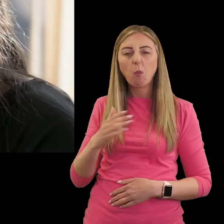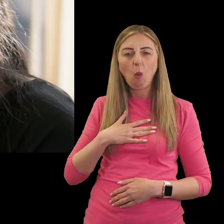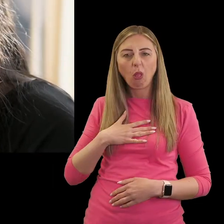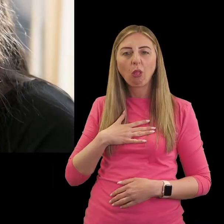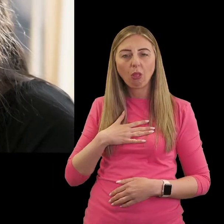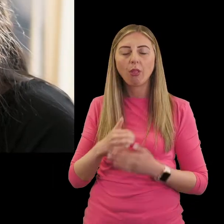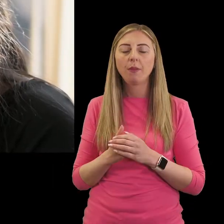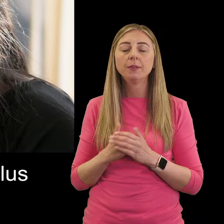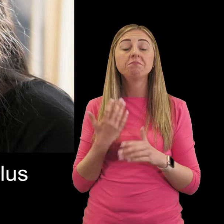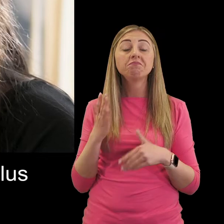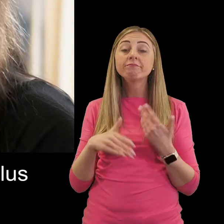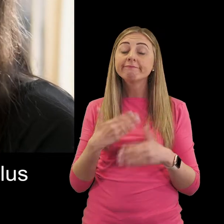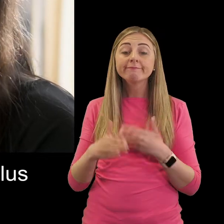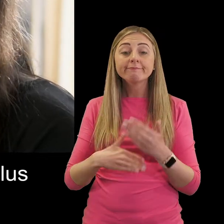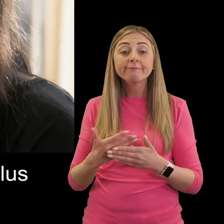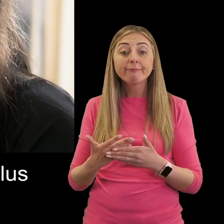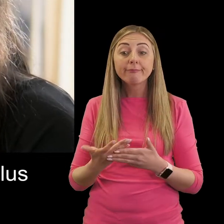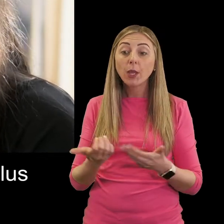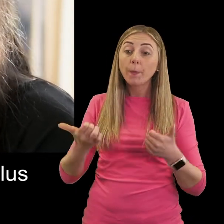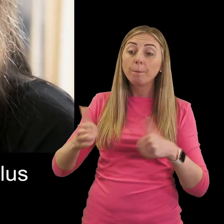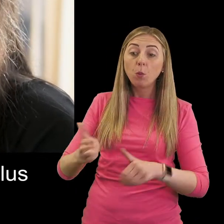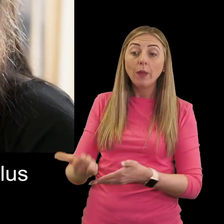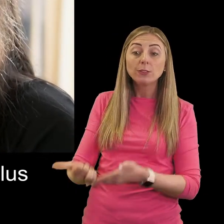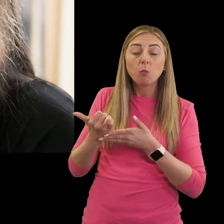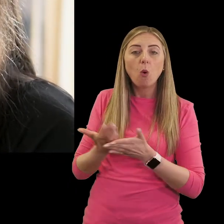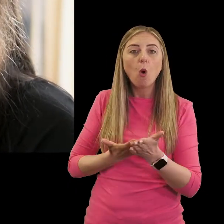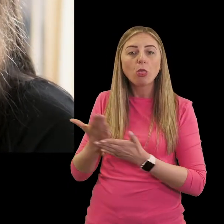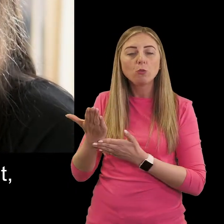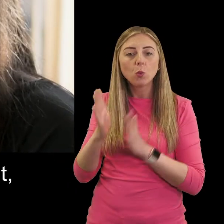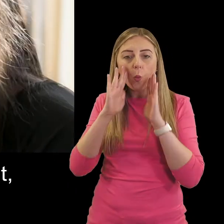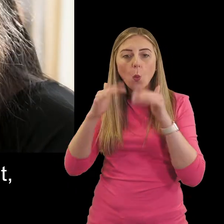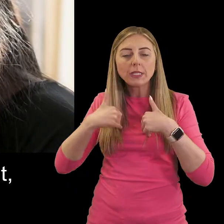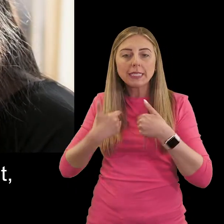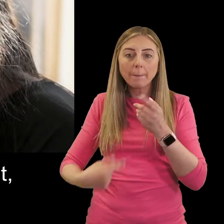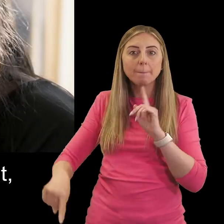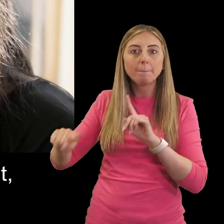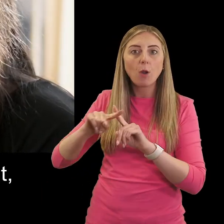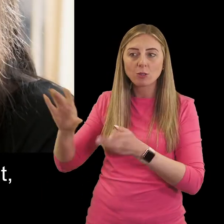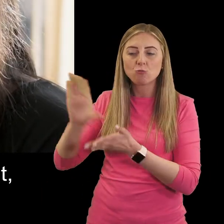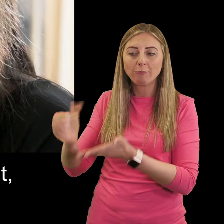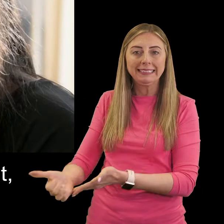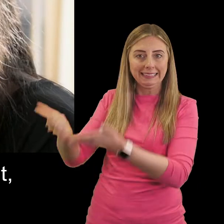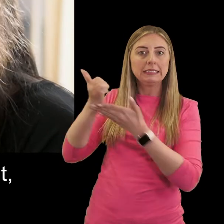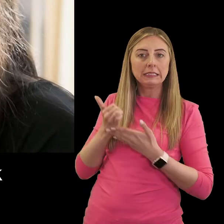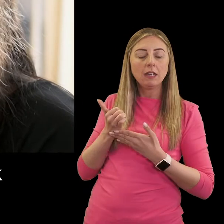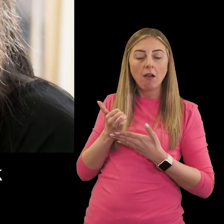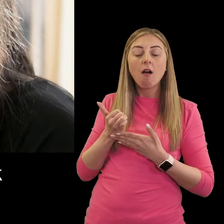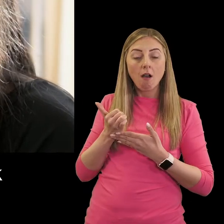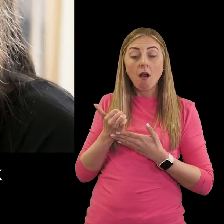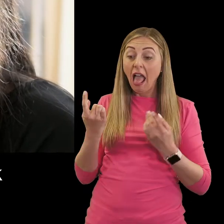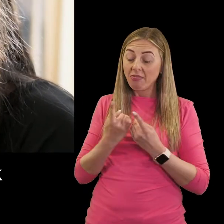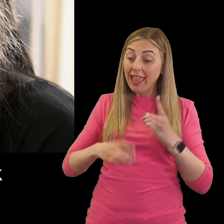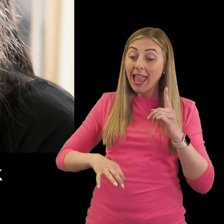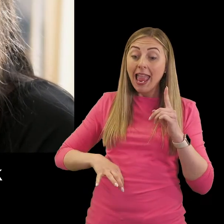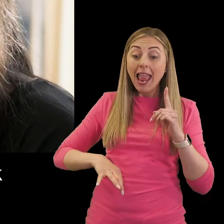once once the support came in from Autism Plus, things did improve, and the involvement, like the support